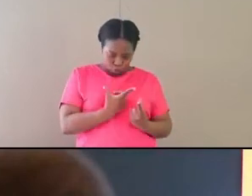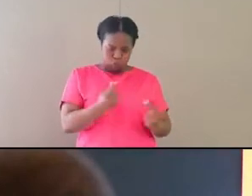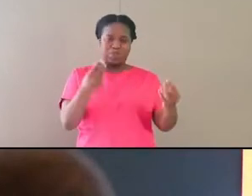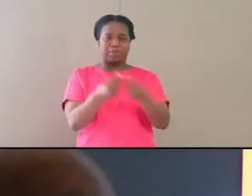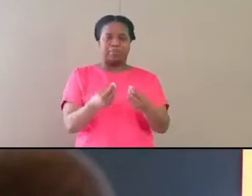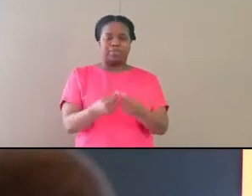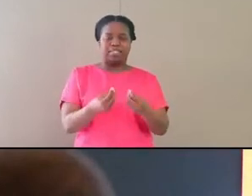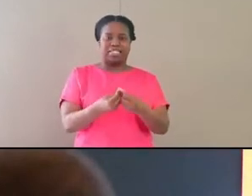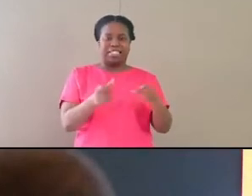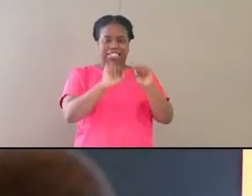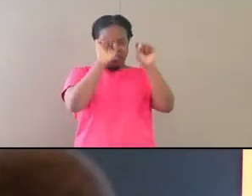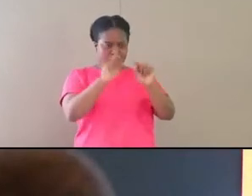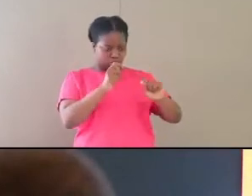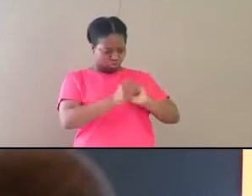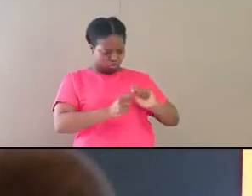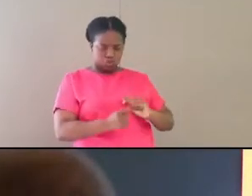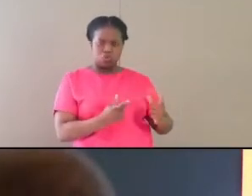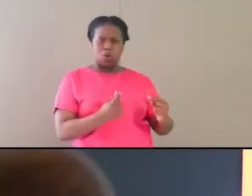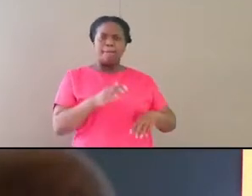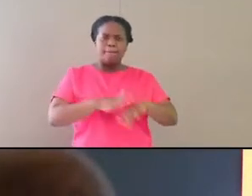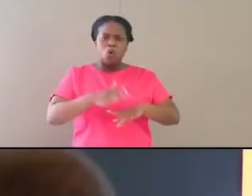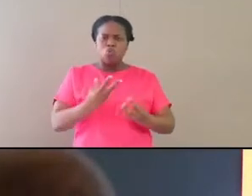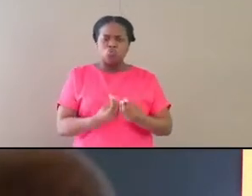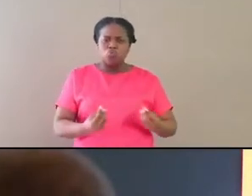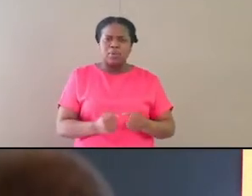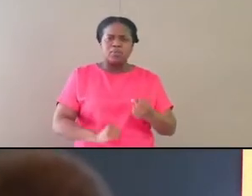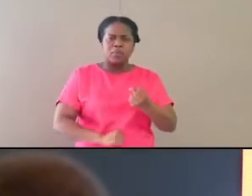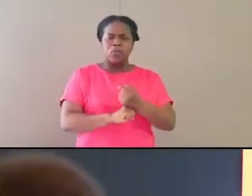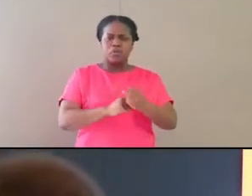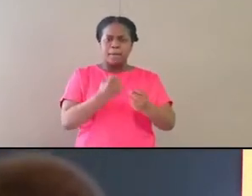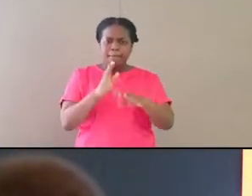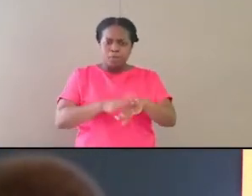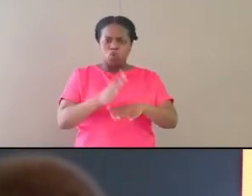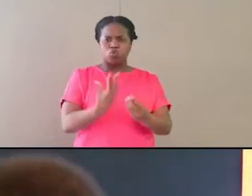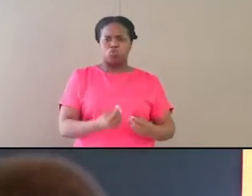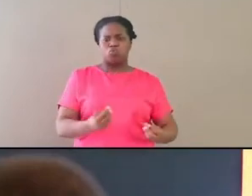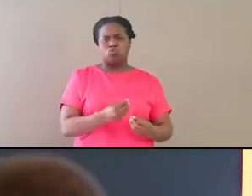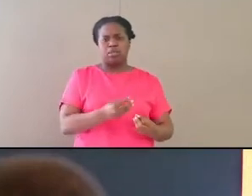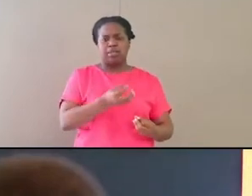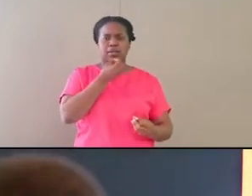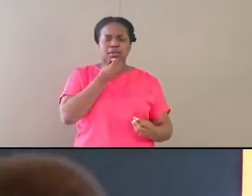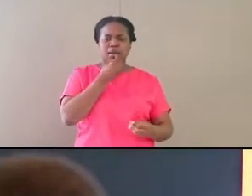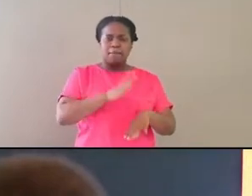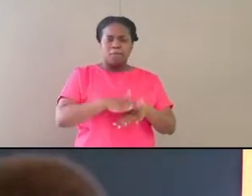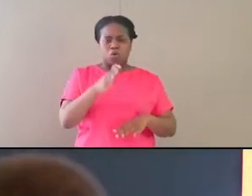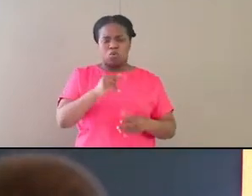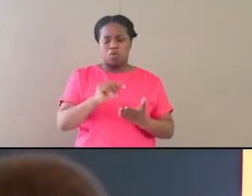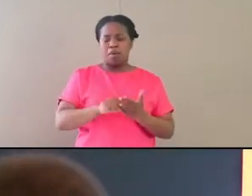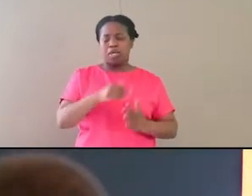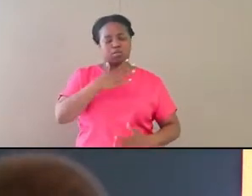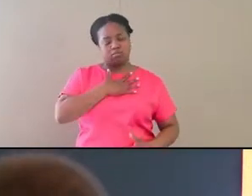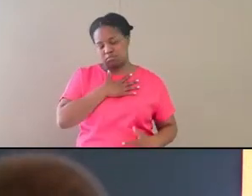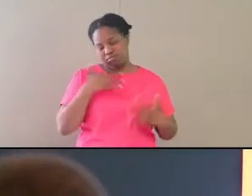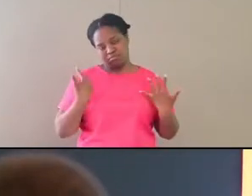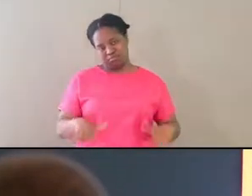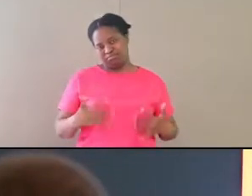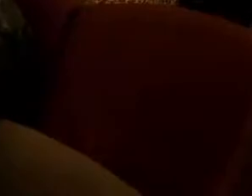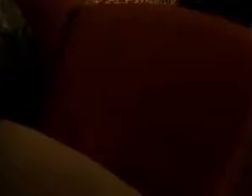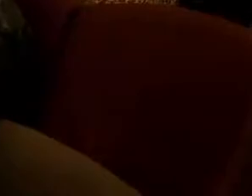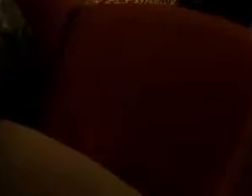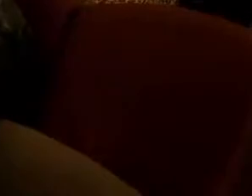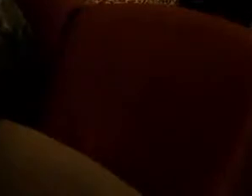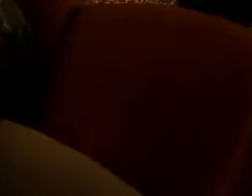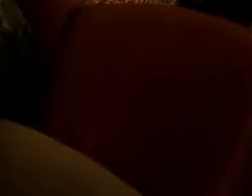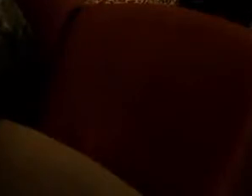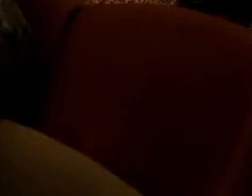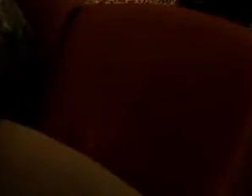happened in the system and you had more children coming in. And in my own studies, which are mostly qualitative, I have a huge appreciation of my numbers, but I'm just